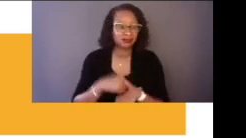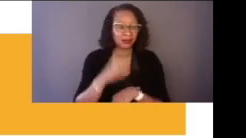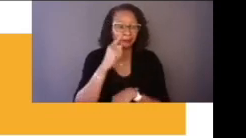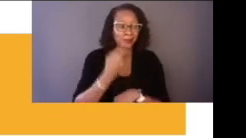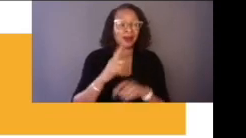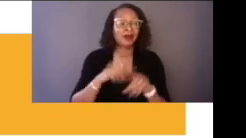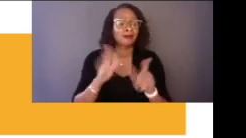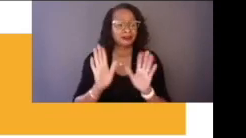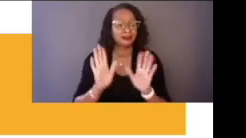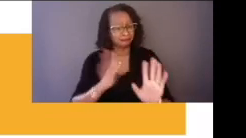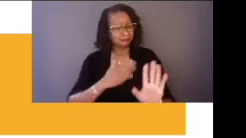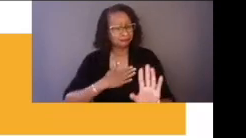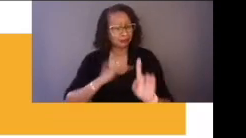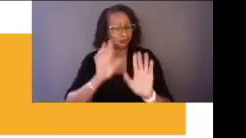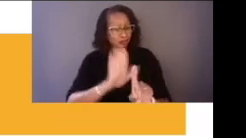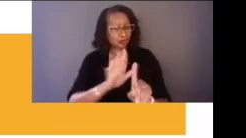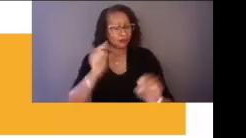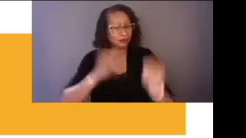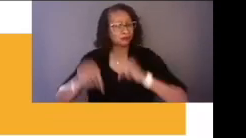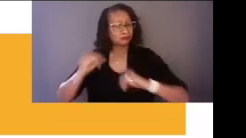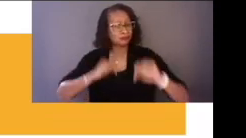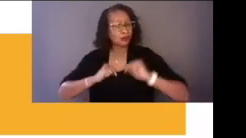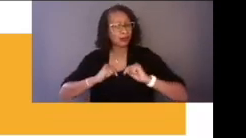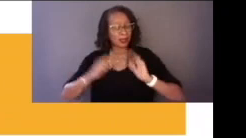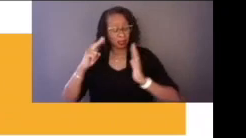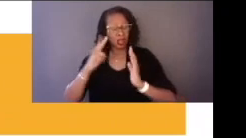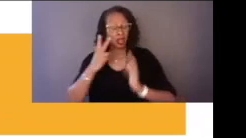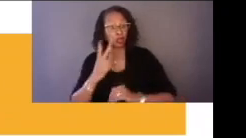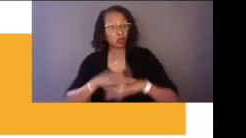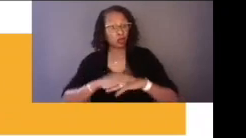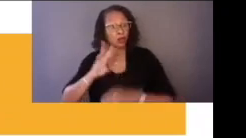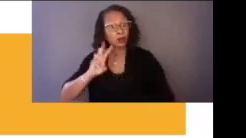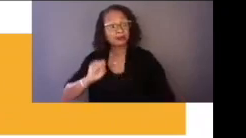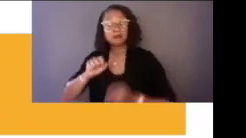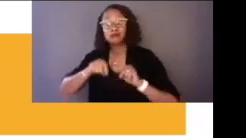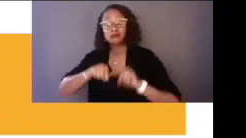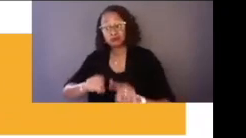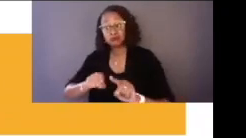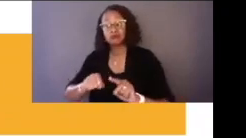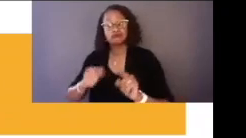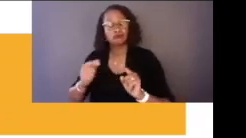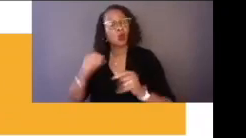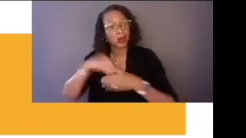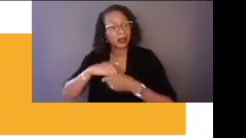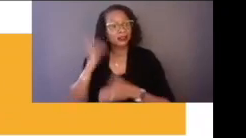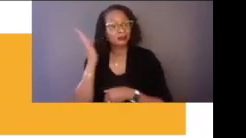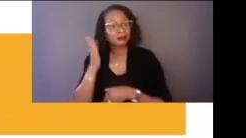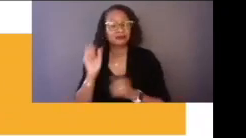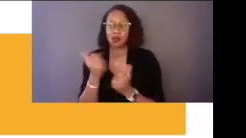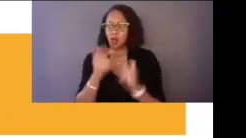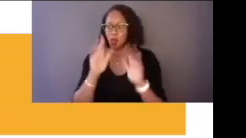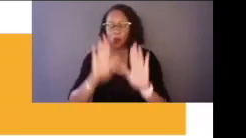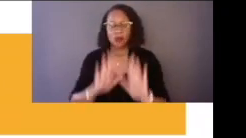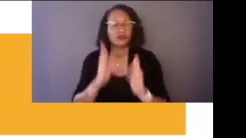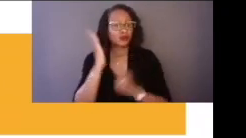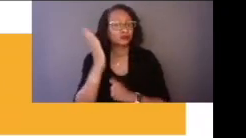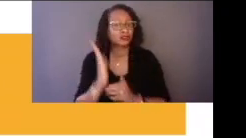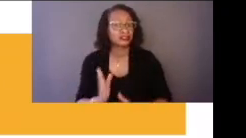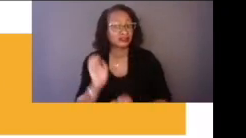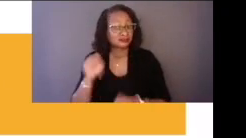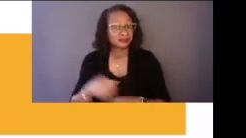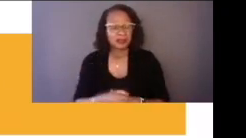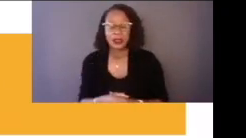back and look either on our website or in this presentation because they are all great. Next slide,